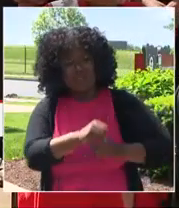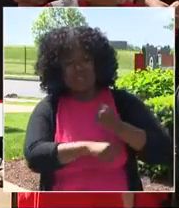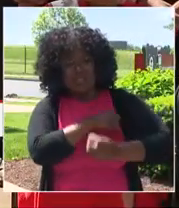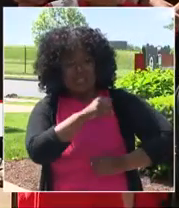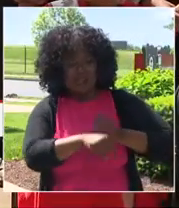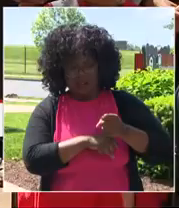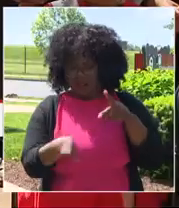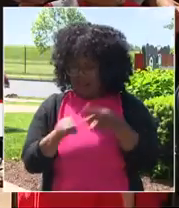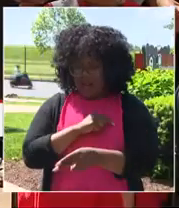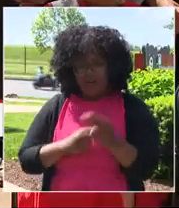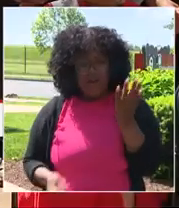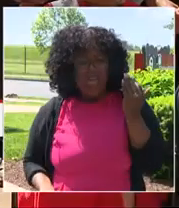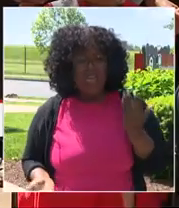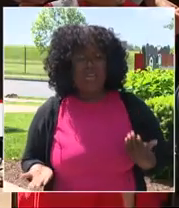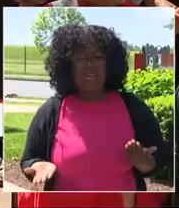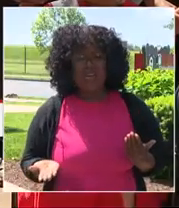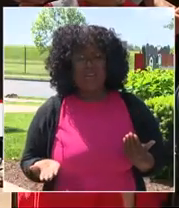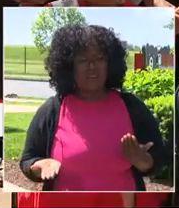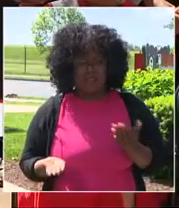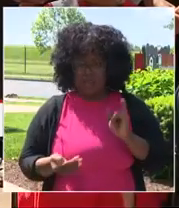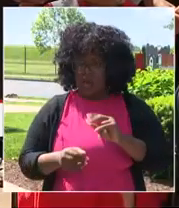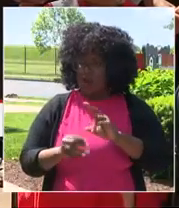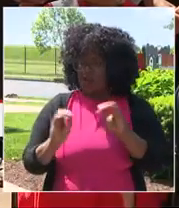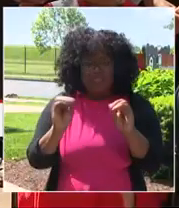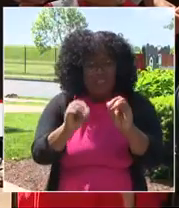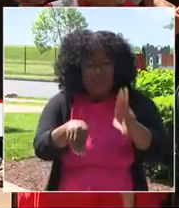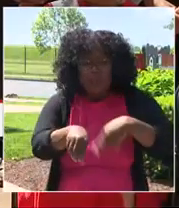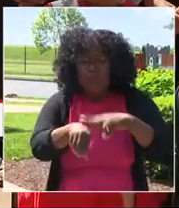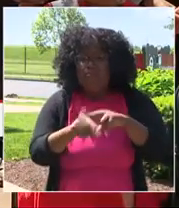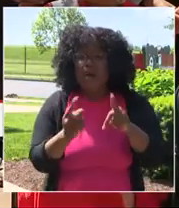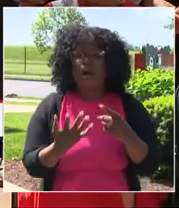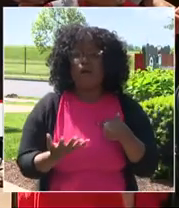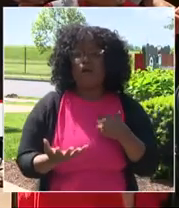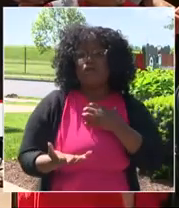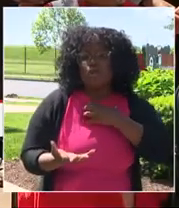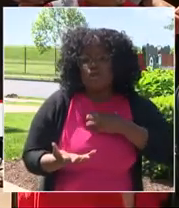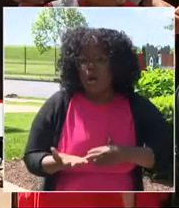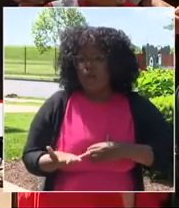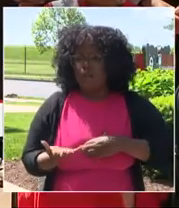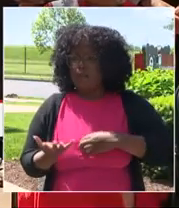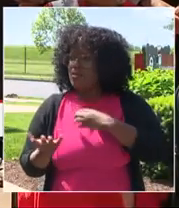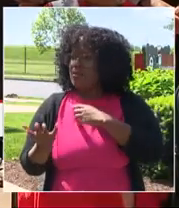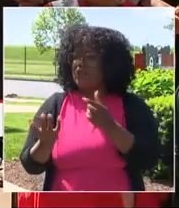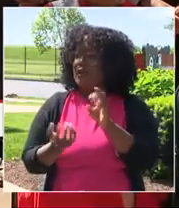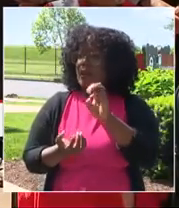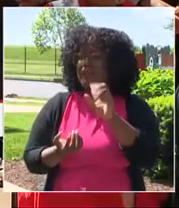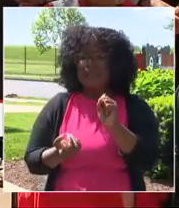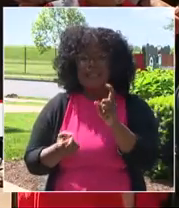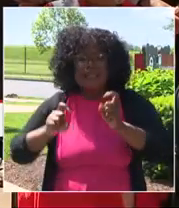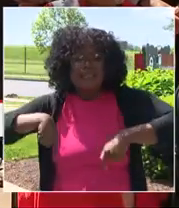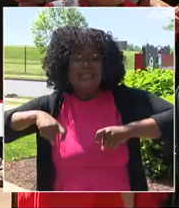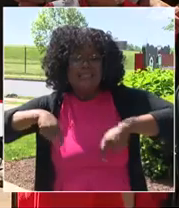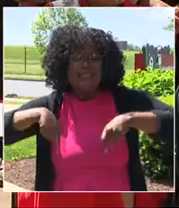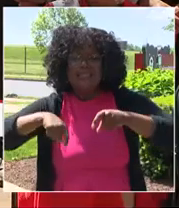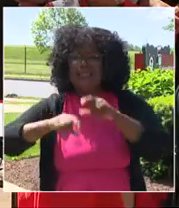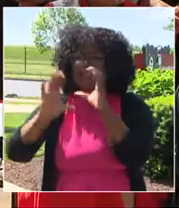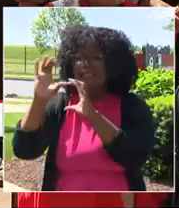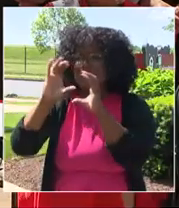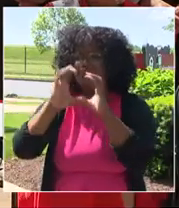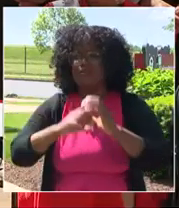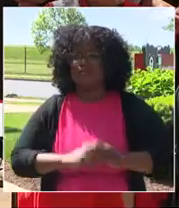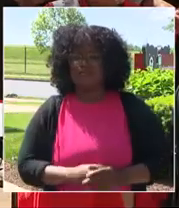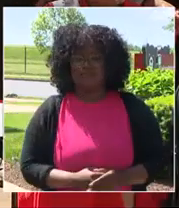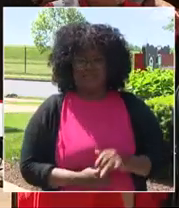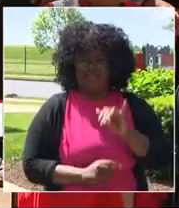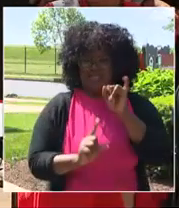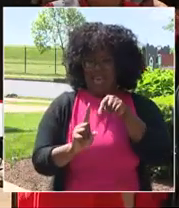the EMS of the nation's capital for funding and resources, especially when we support so many public events that occur